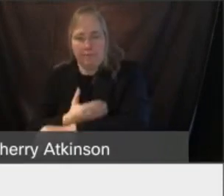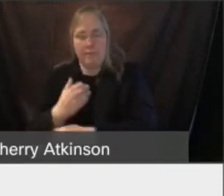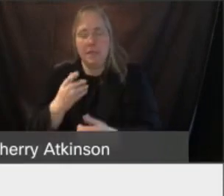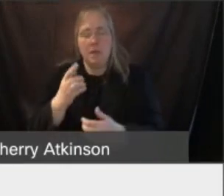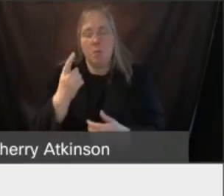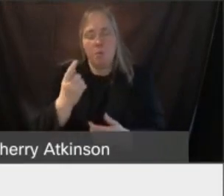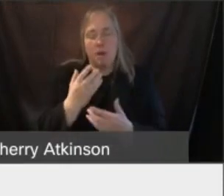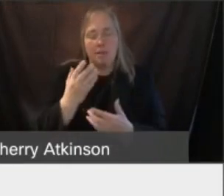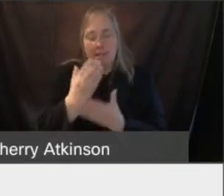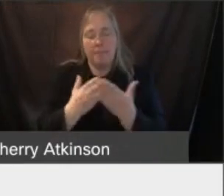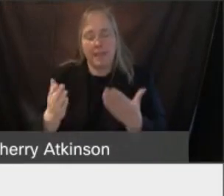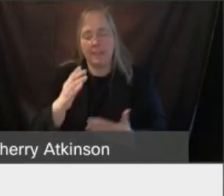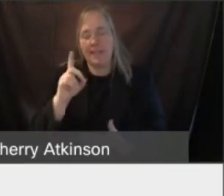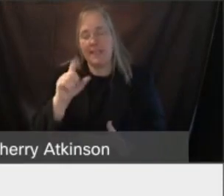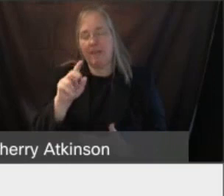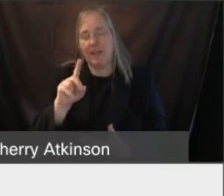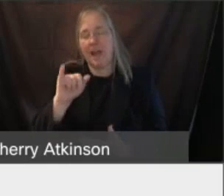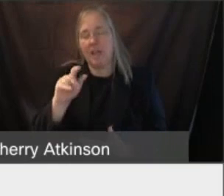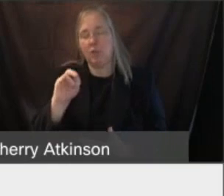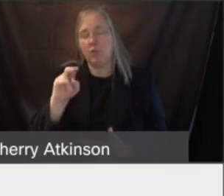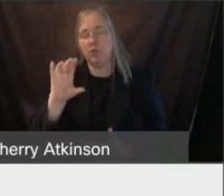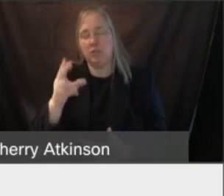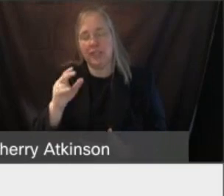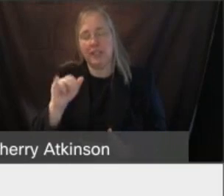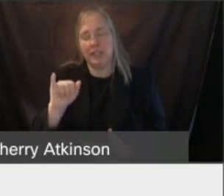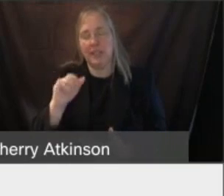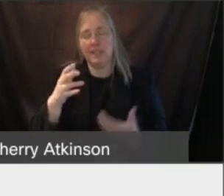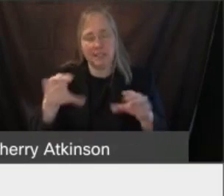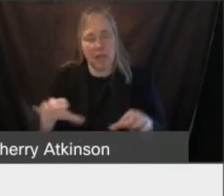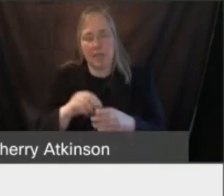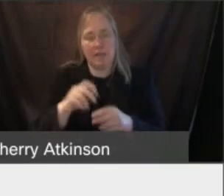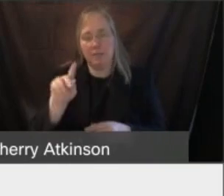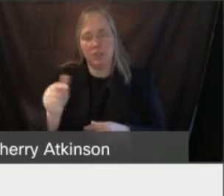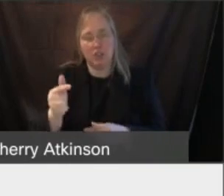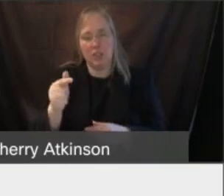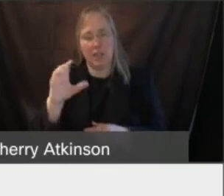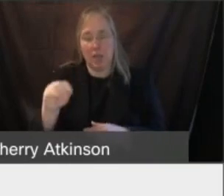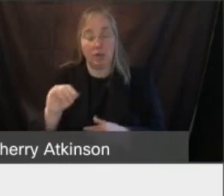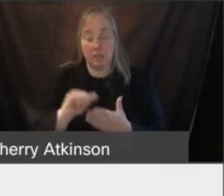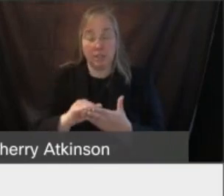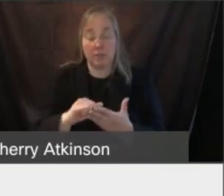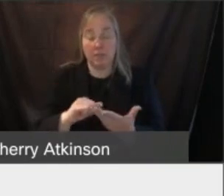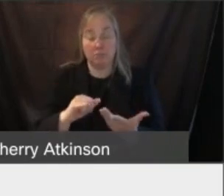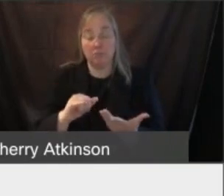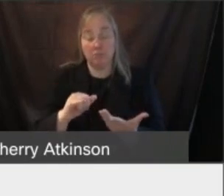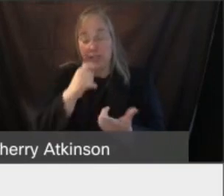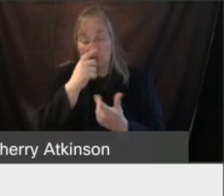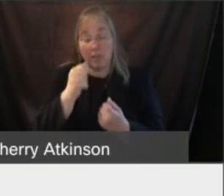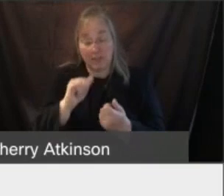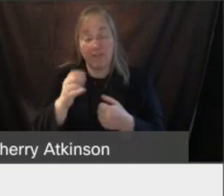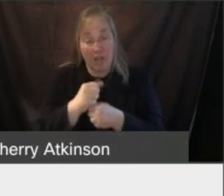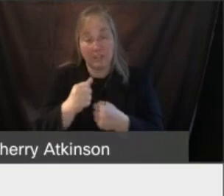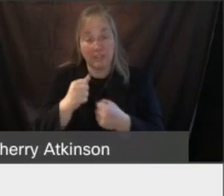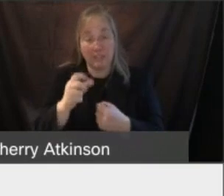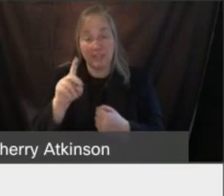in Prince George's are fairly inventive. They've gotten deals done, and some of this is about the ability